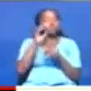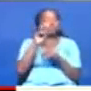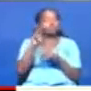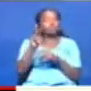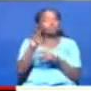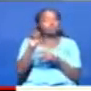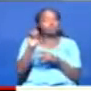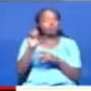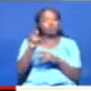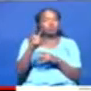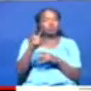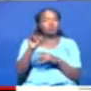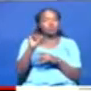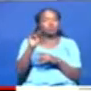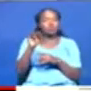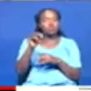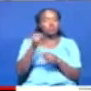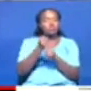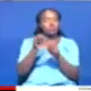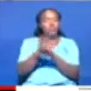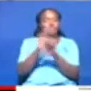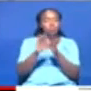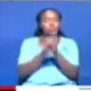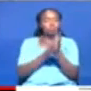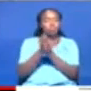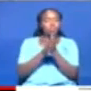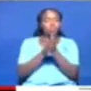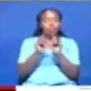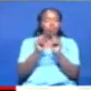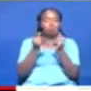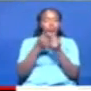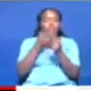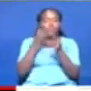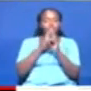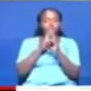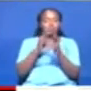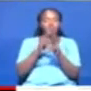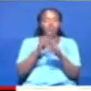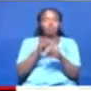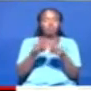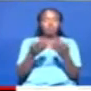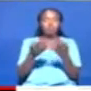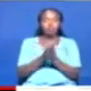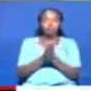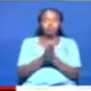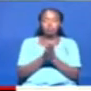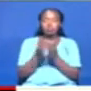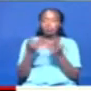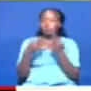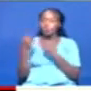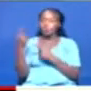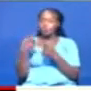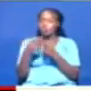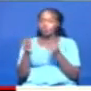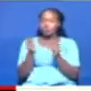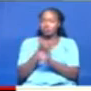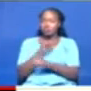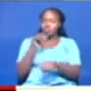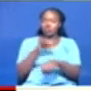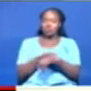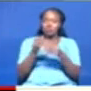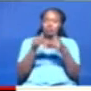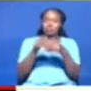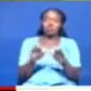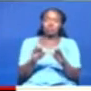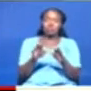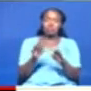all he can and motivate his team to produce better results this season. We were really going for the win, but we couldn't get it. I think we lost it by